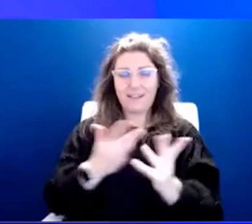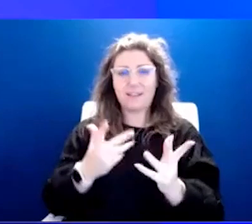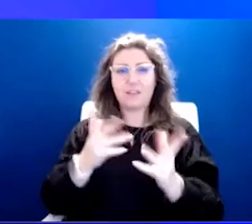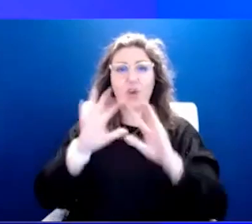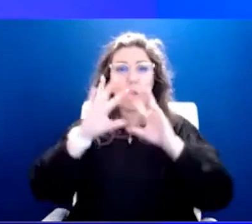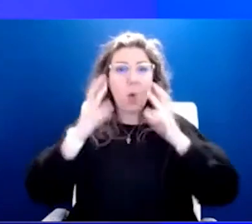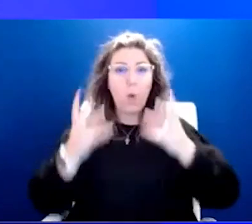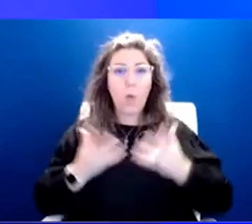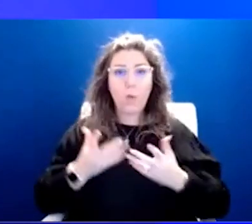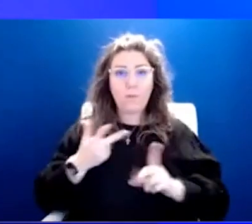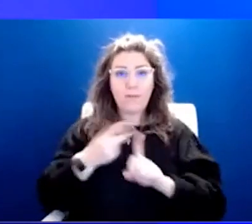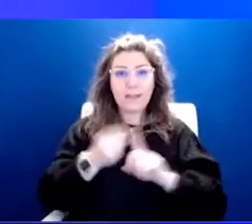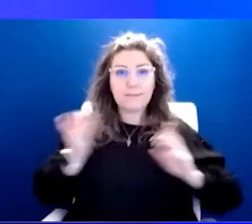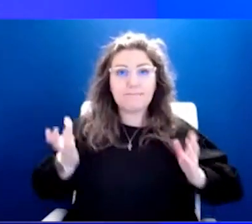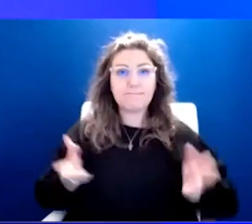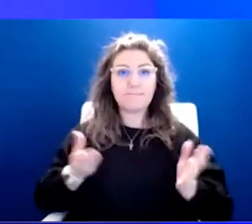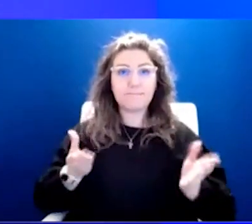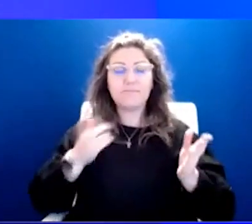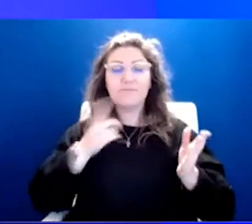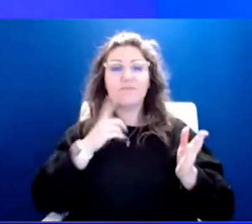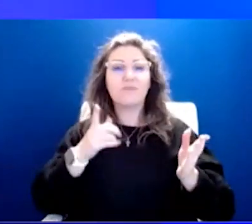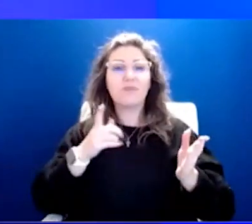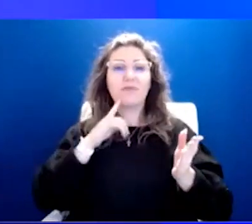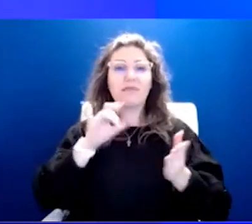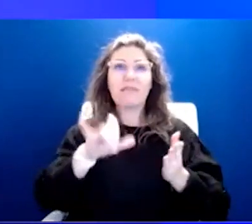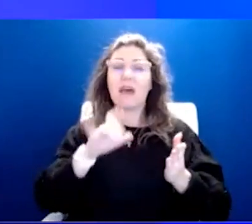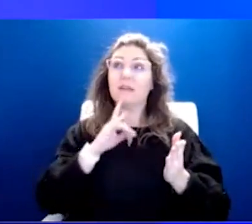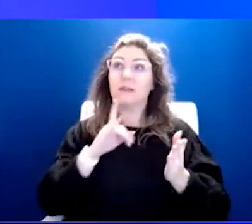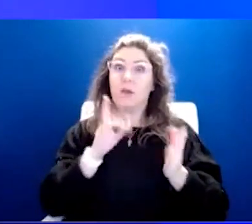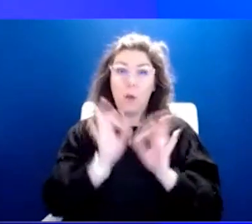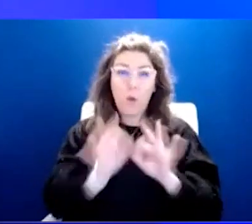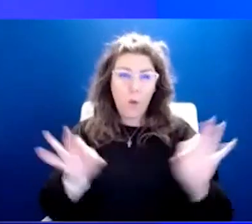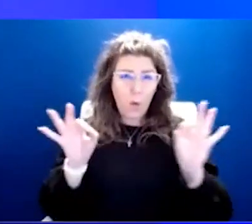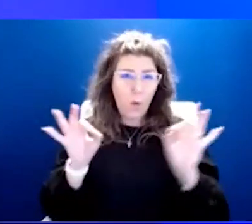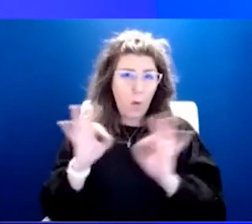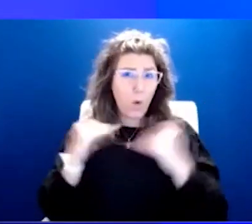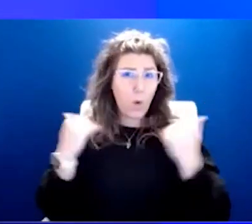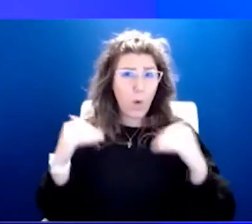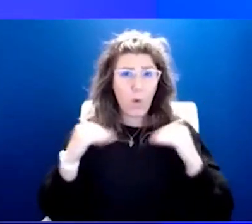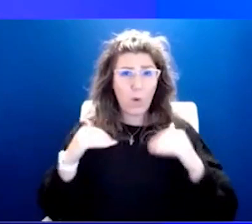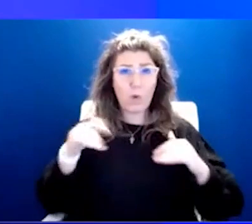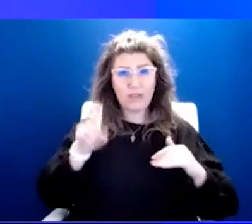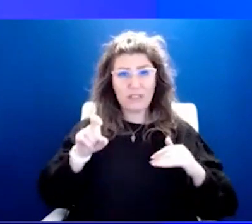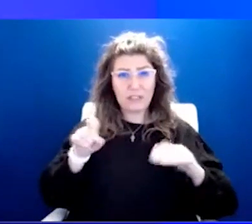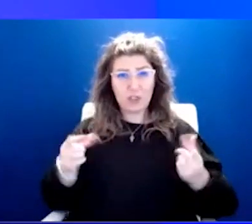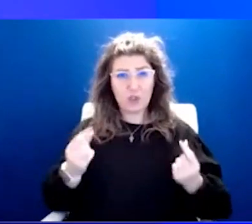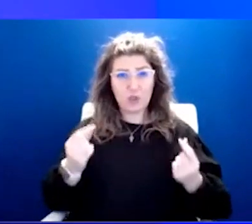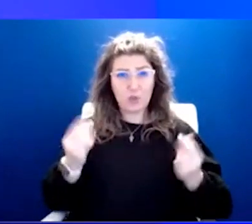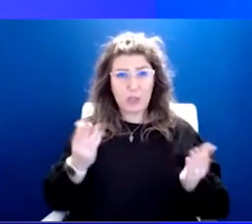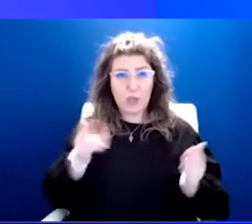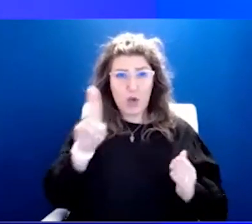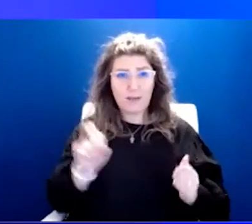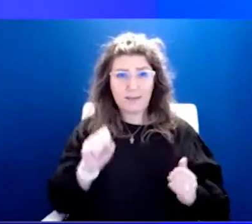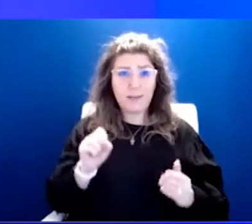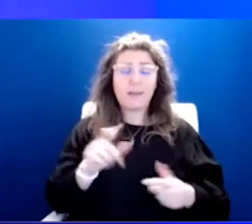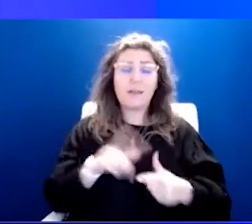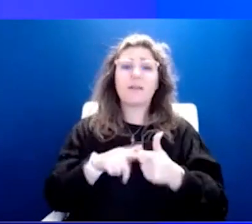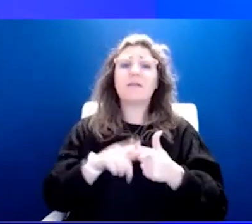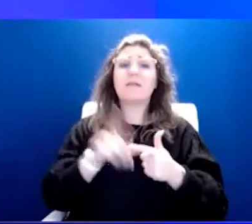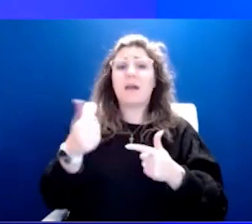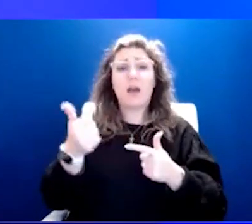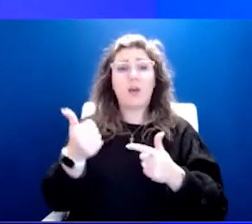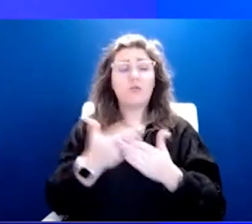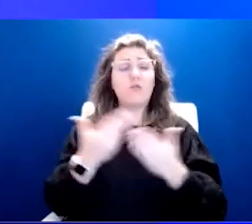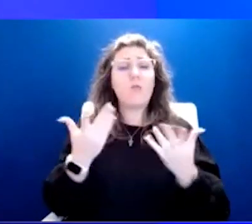Pushing the global vaccination agenda is an extremely important thing for us to do in this country. I think the other thing, you know, to remember is